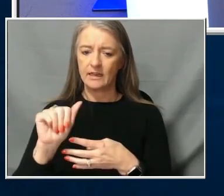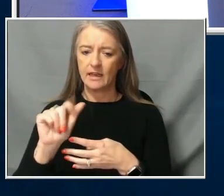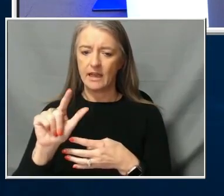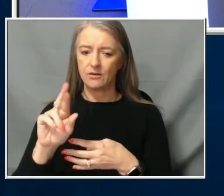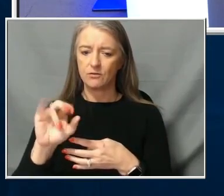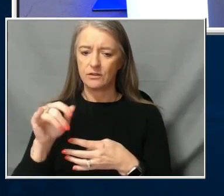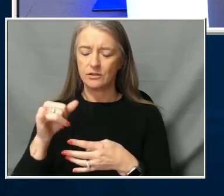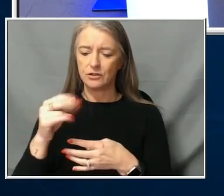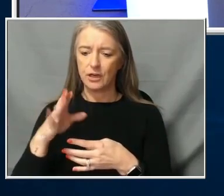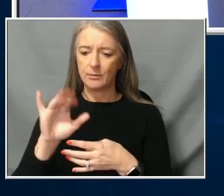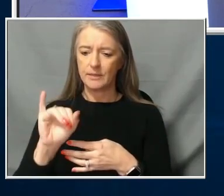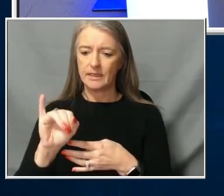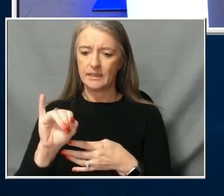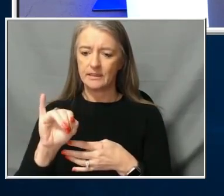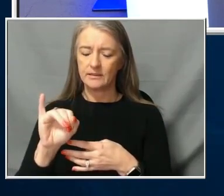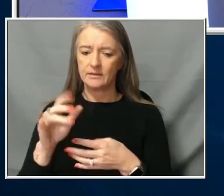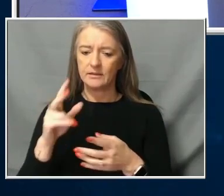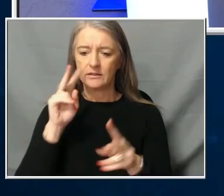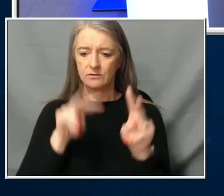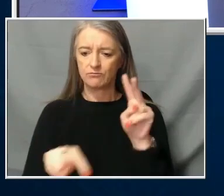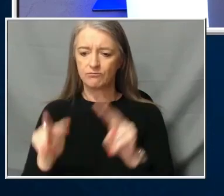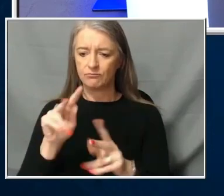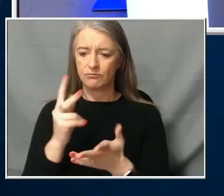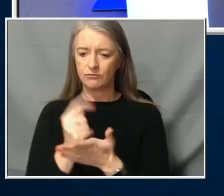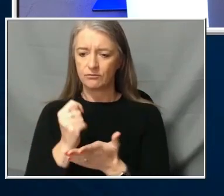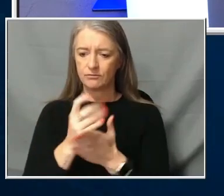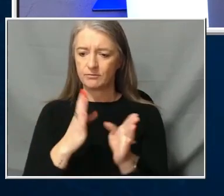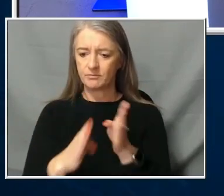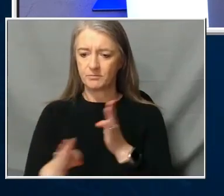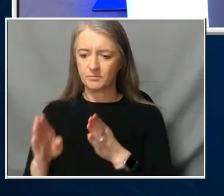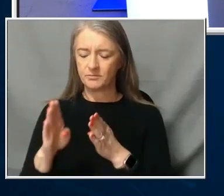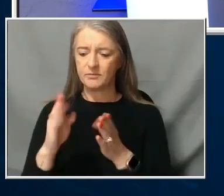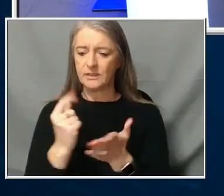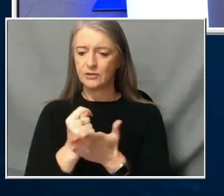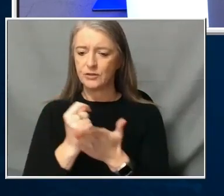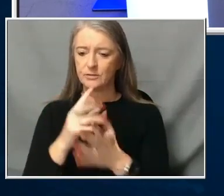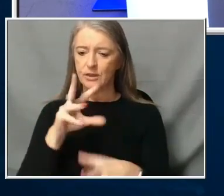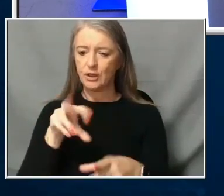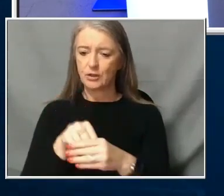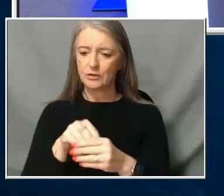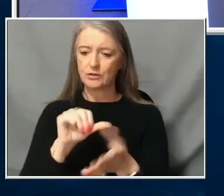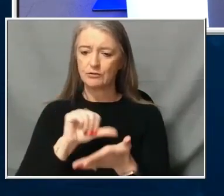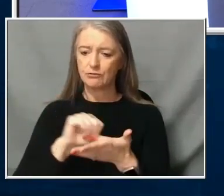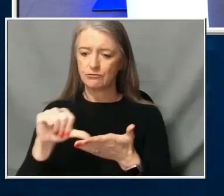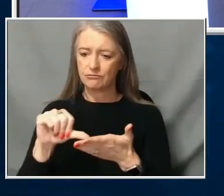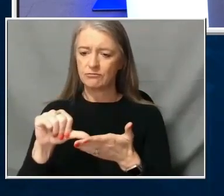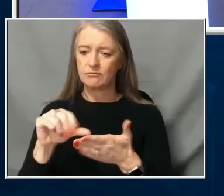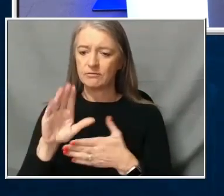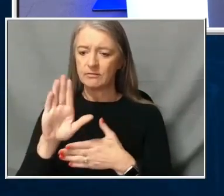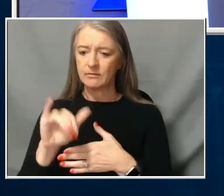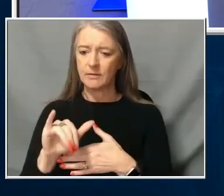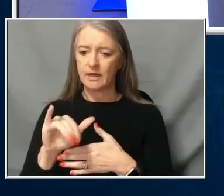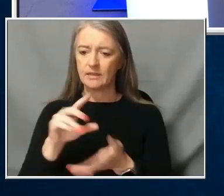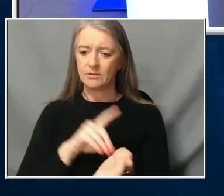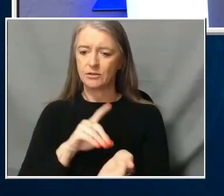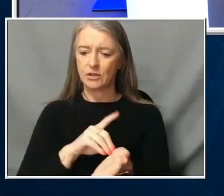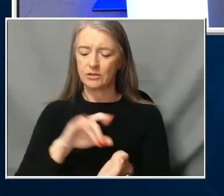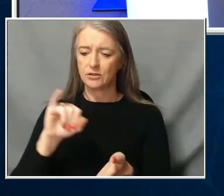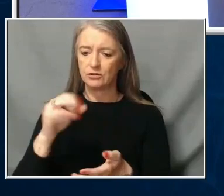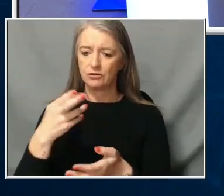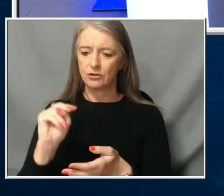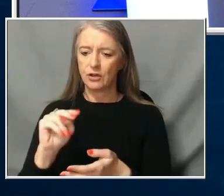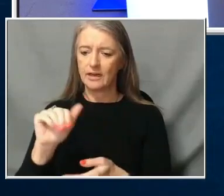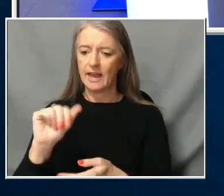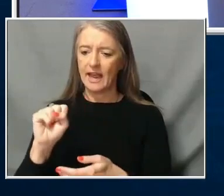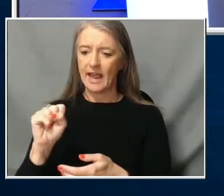Kansas Cancer Center who oversaw Tiffany's treatment plan. And the treatment included surgery done by Dr. John Ashcraft, a